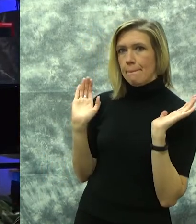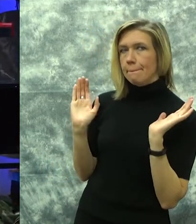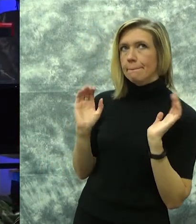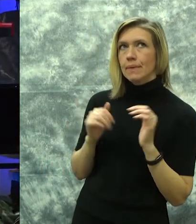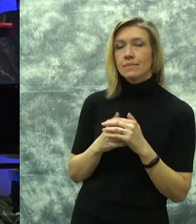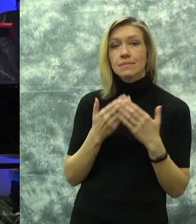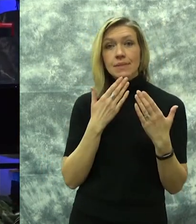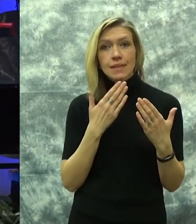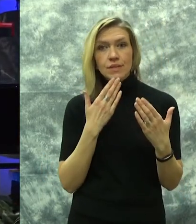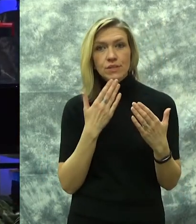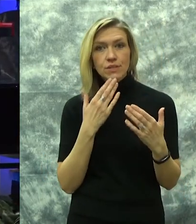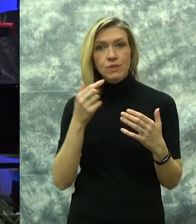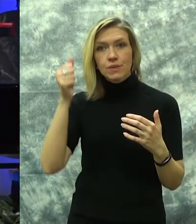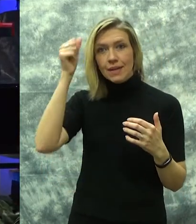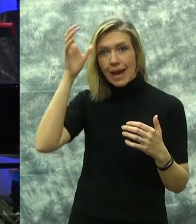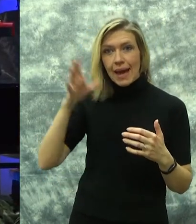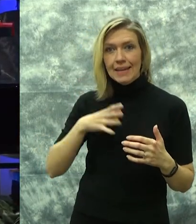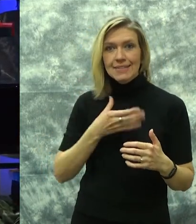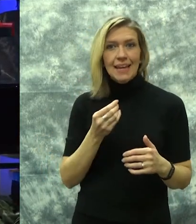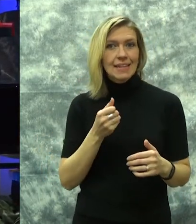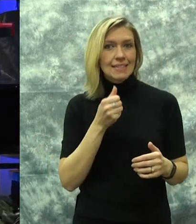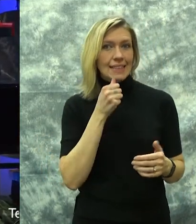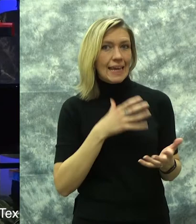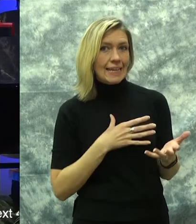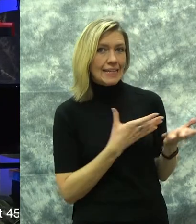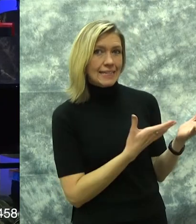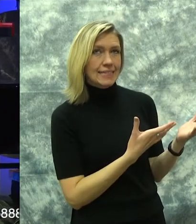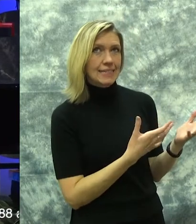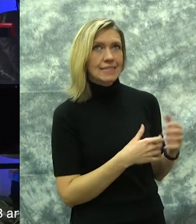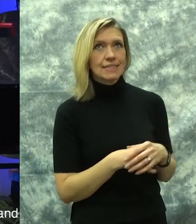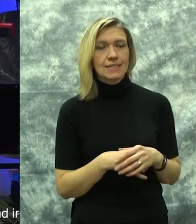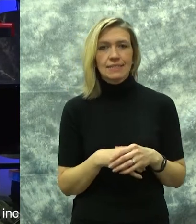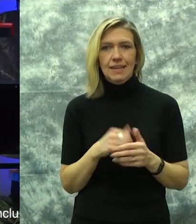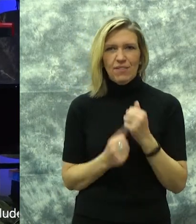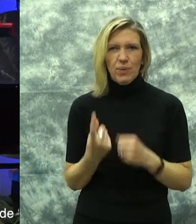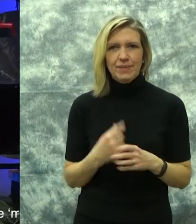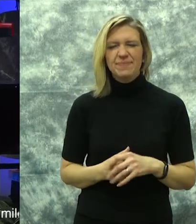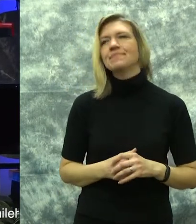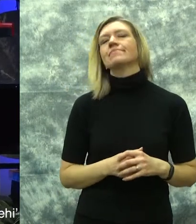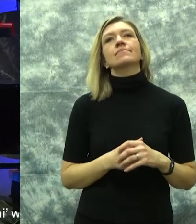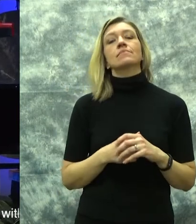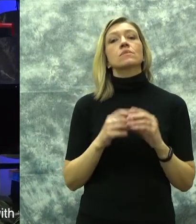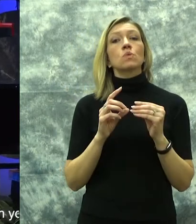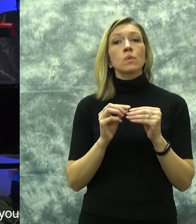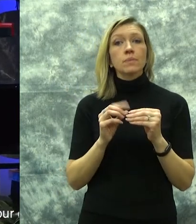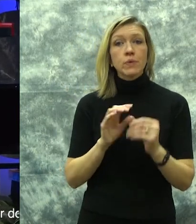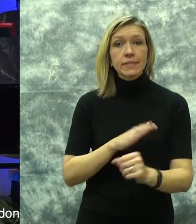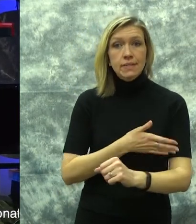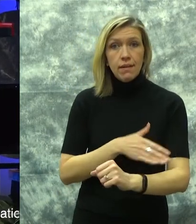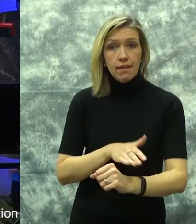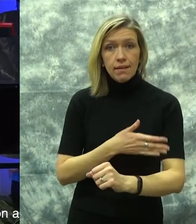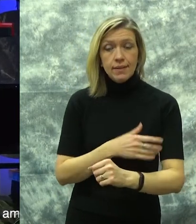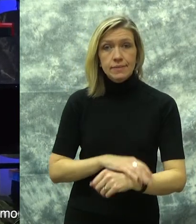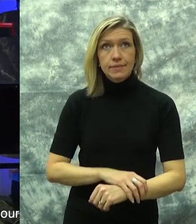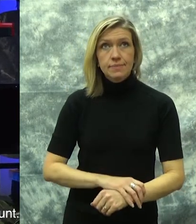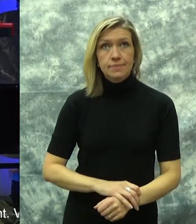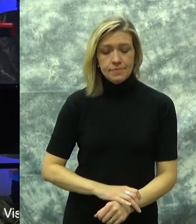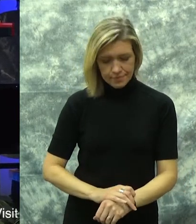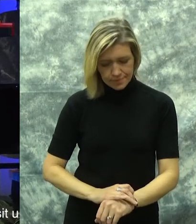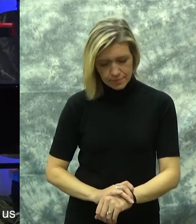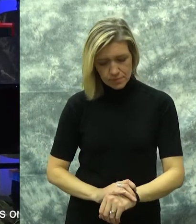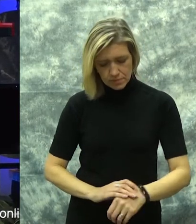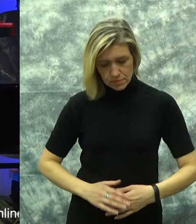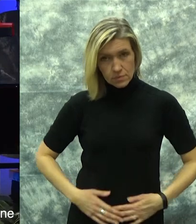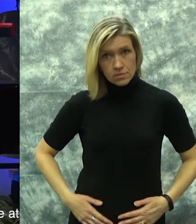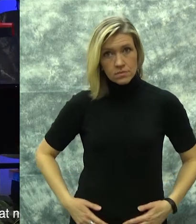lady. Sorry, guys, you know. Anyway, so one more song. I have only